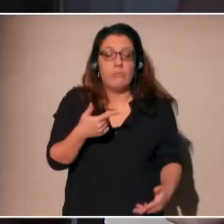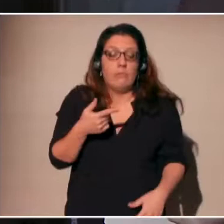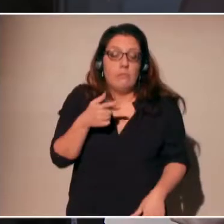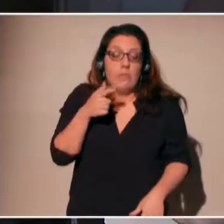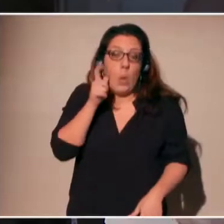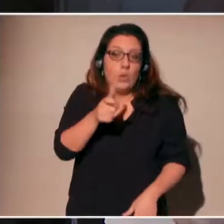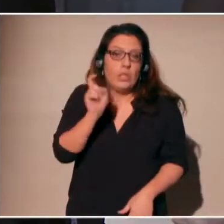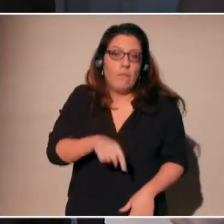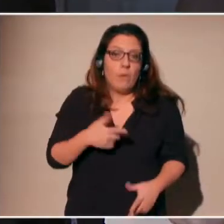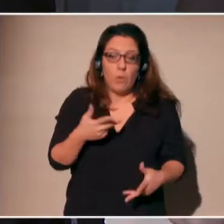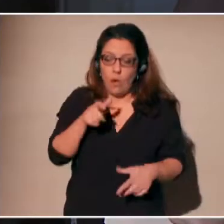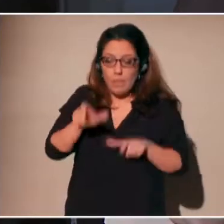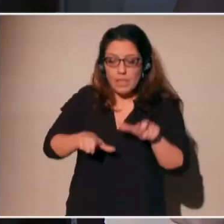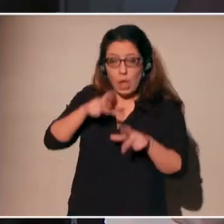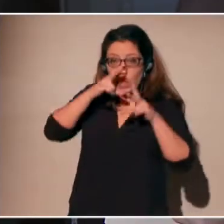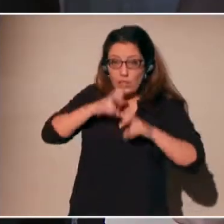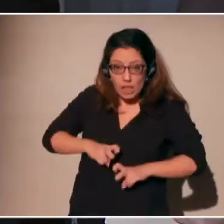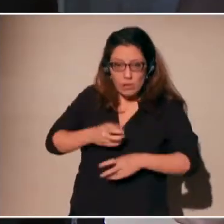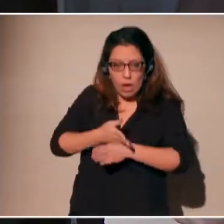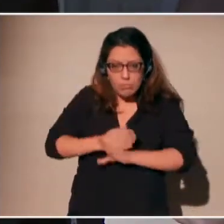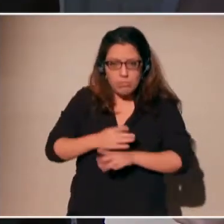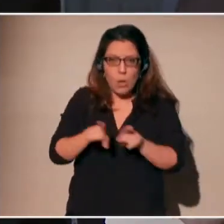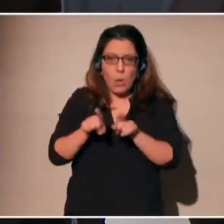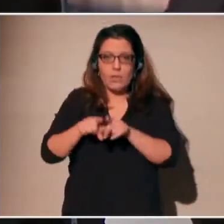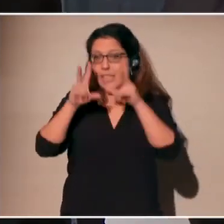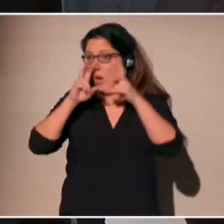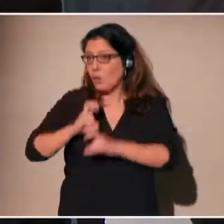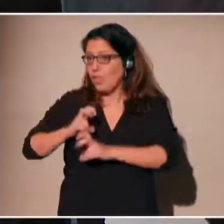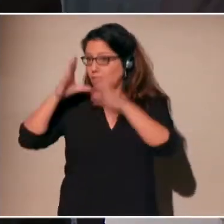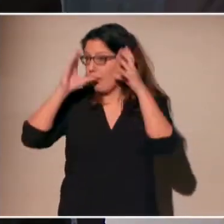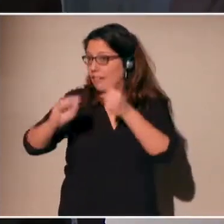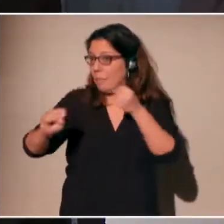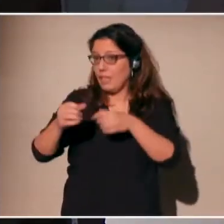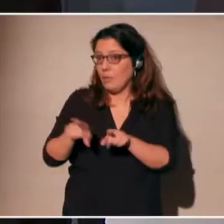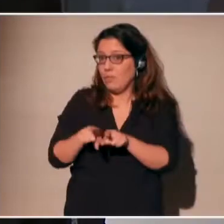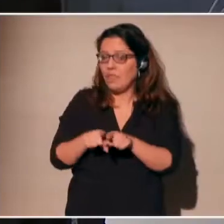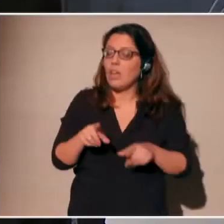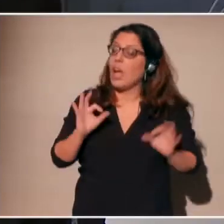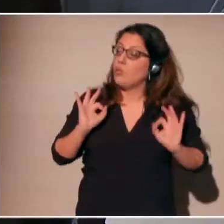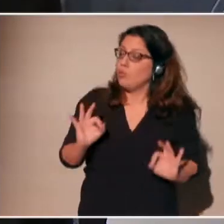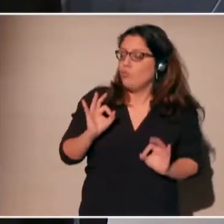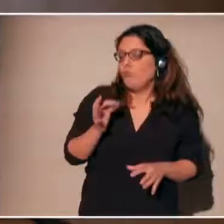to artificial intelligence, and for that we need researchers. We need academic research.